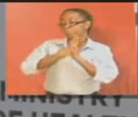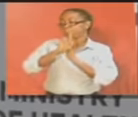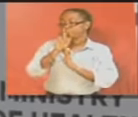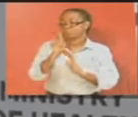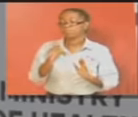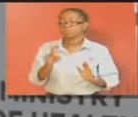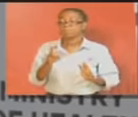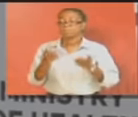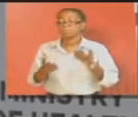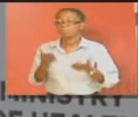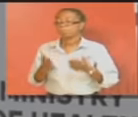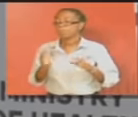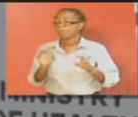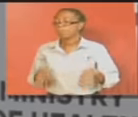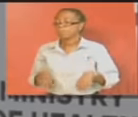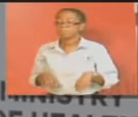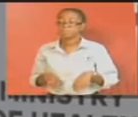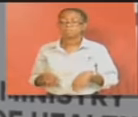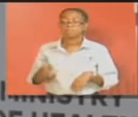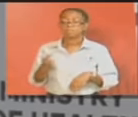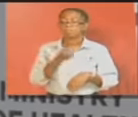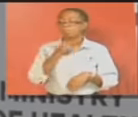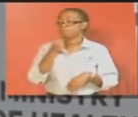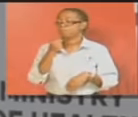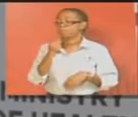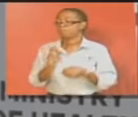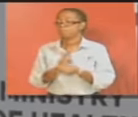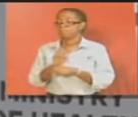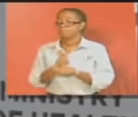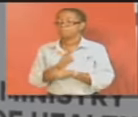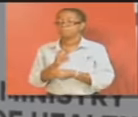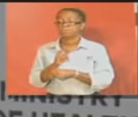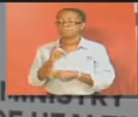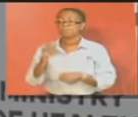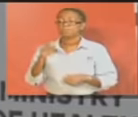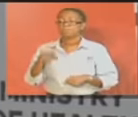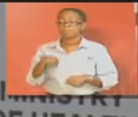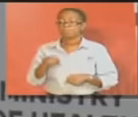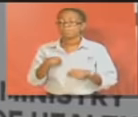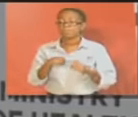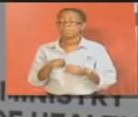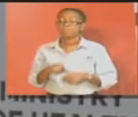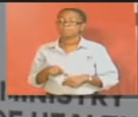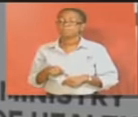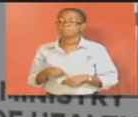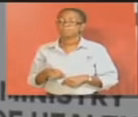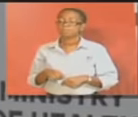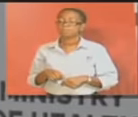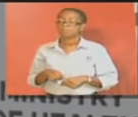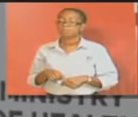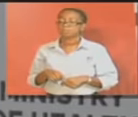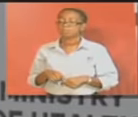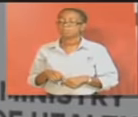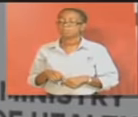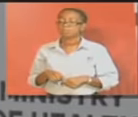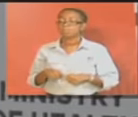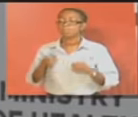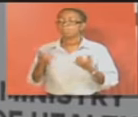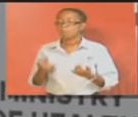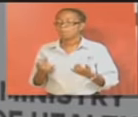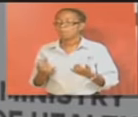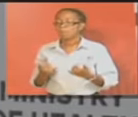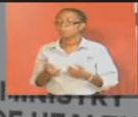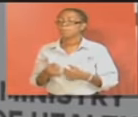of a hindrance to getting that full validation. There was some preliminary or interim validation which will be boosted